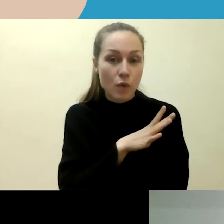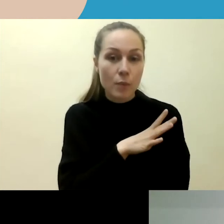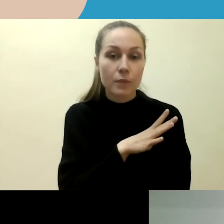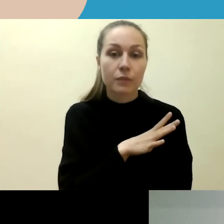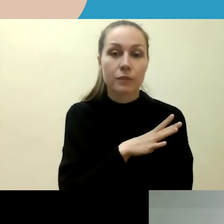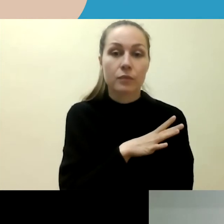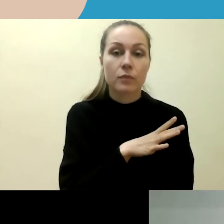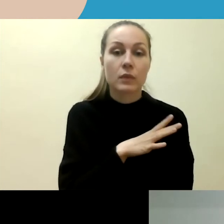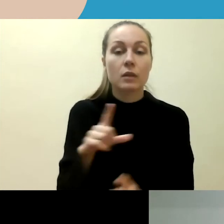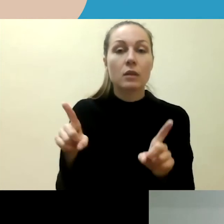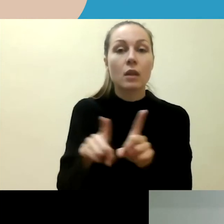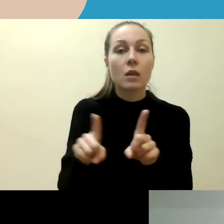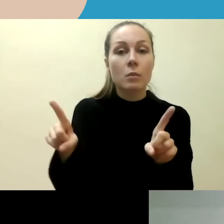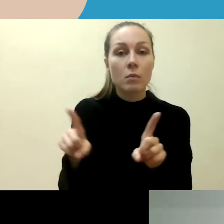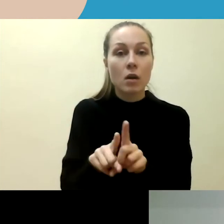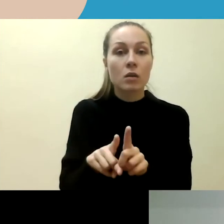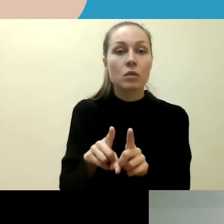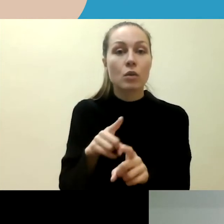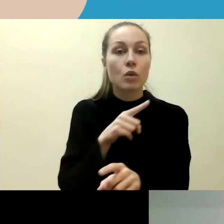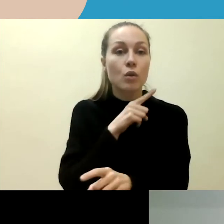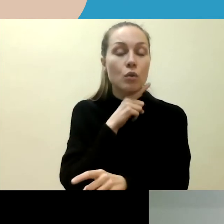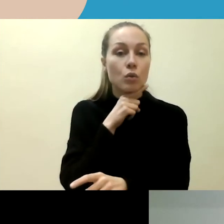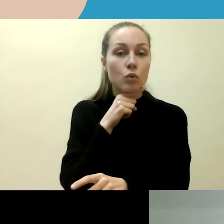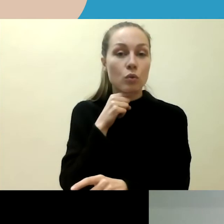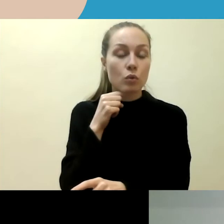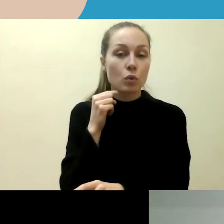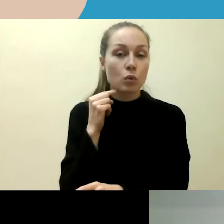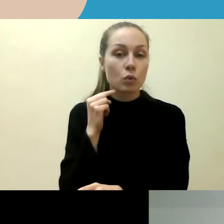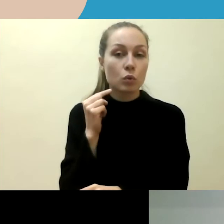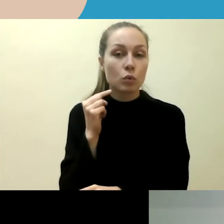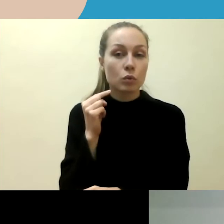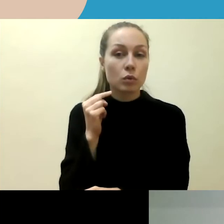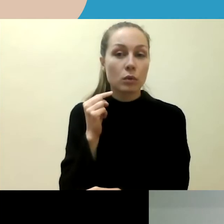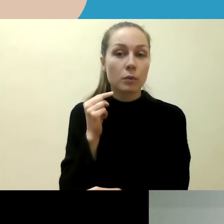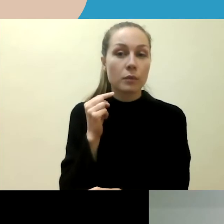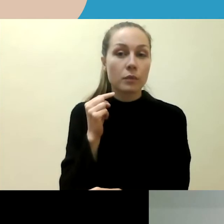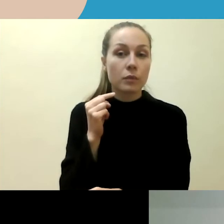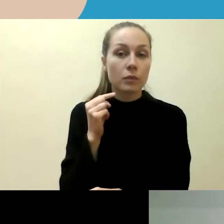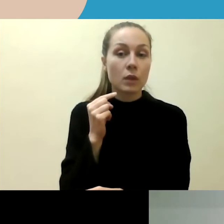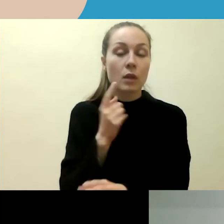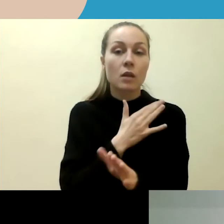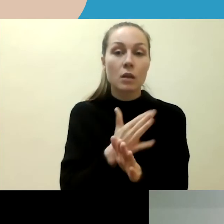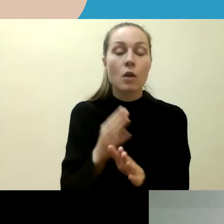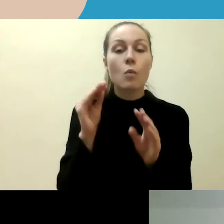representative of the OEC has also spoken about this today.